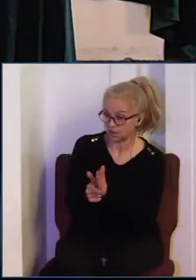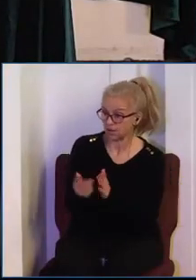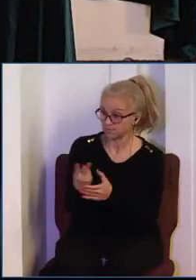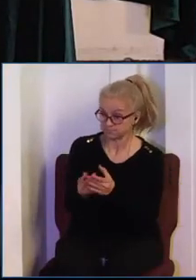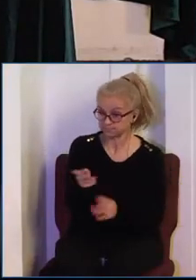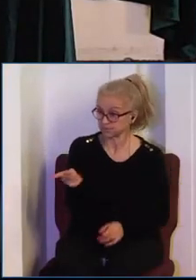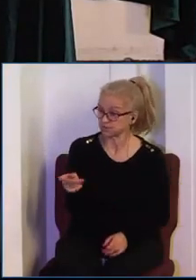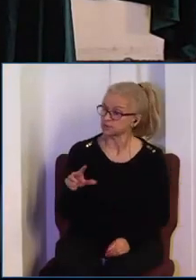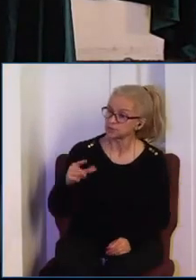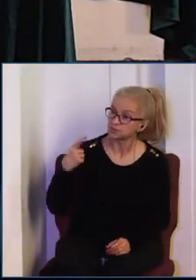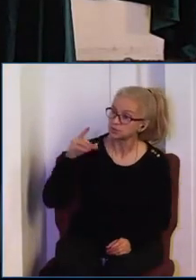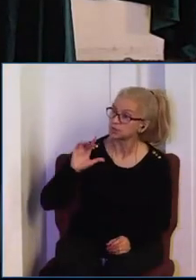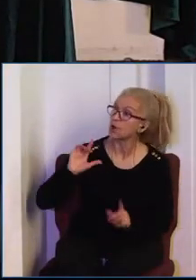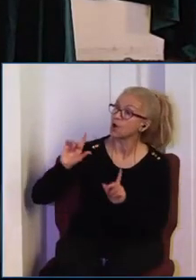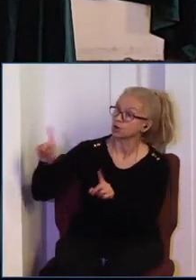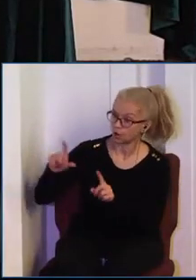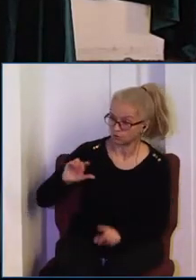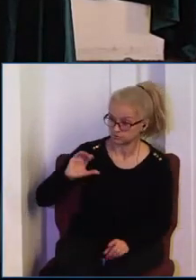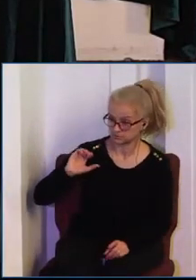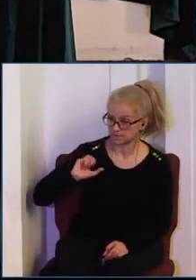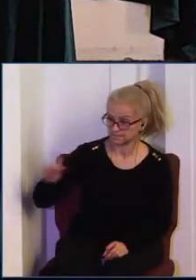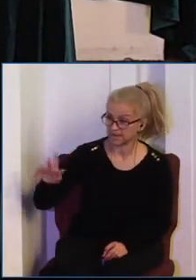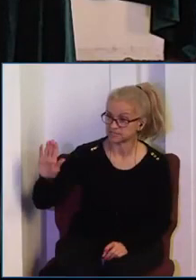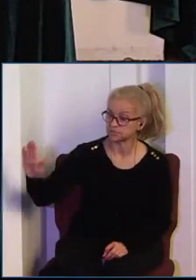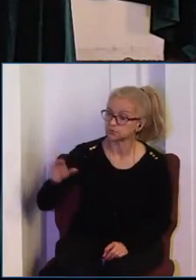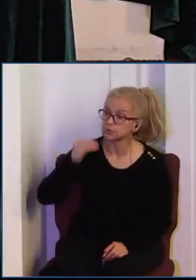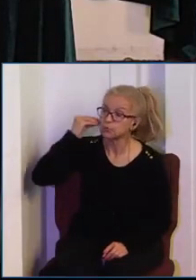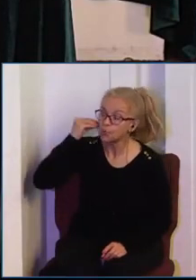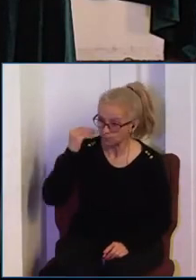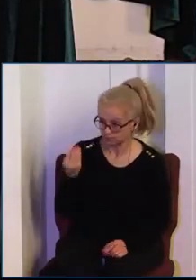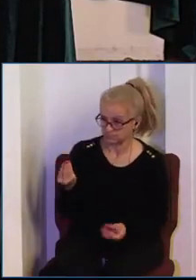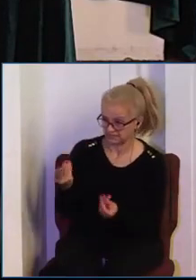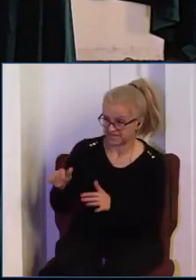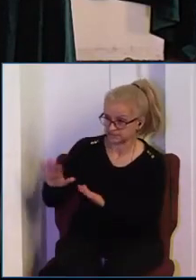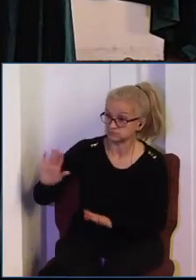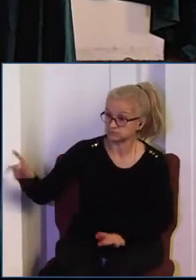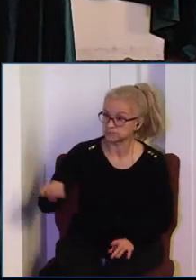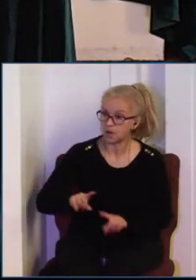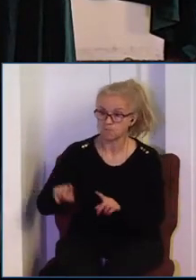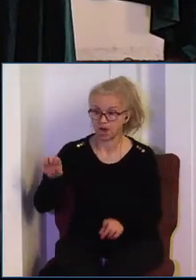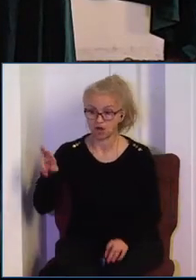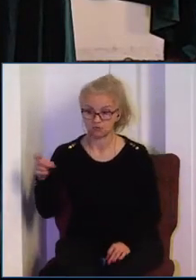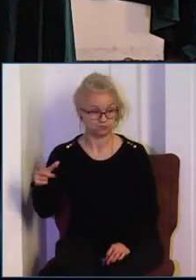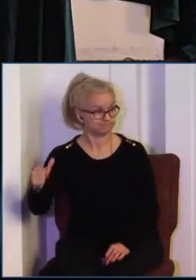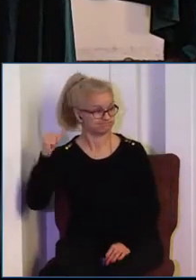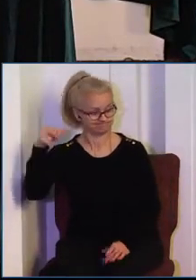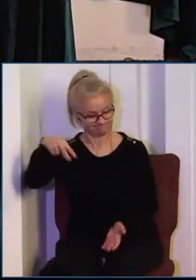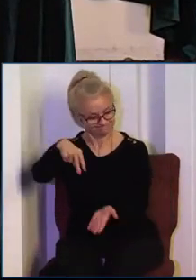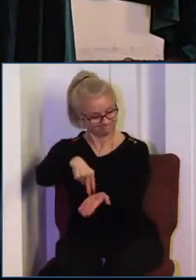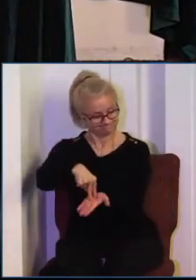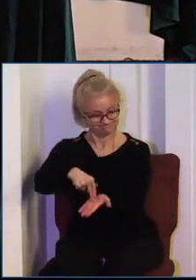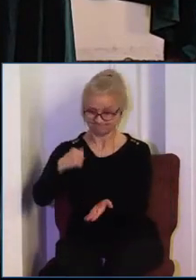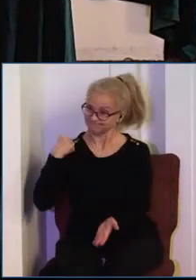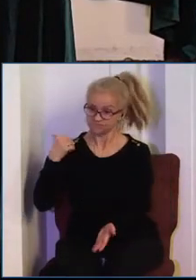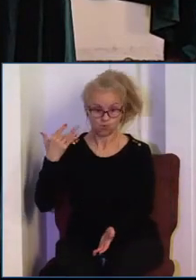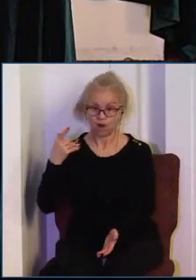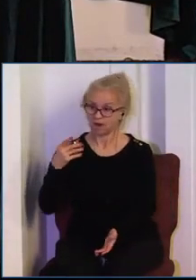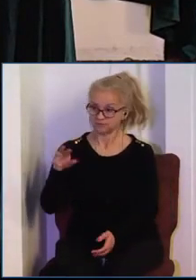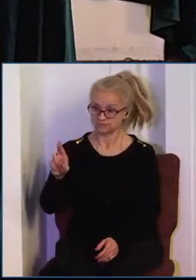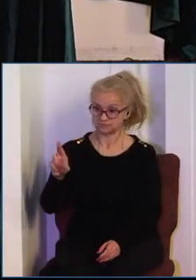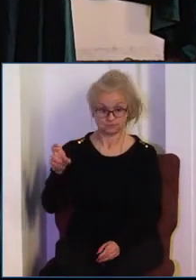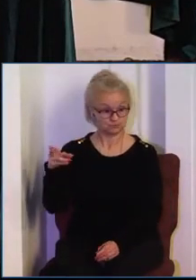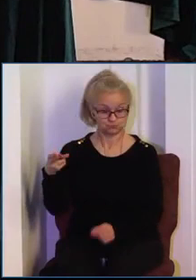go back to their homeland. But Ruth won't go, because